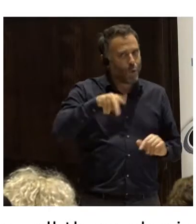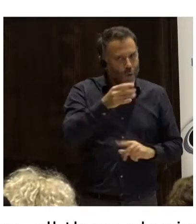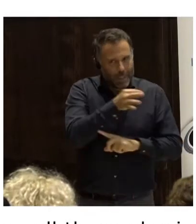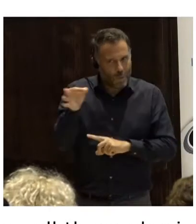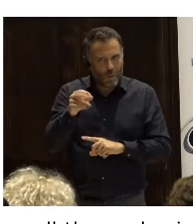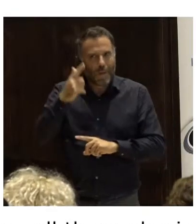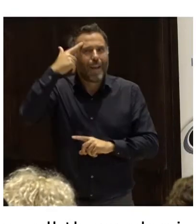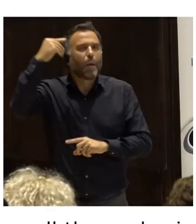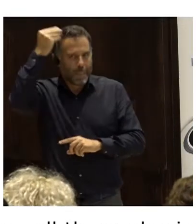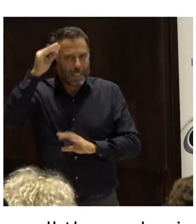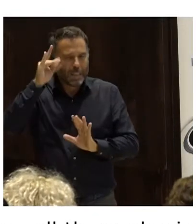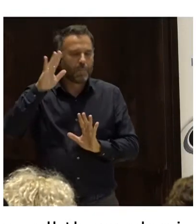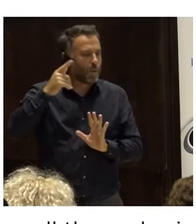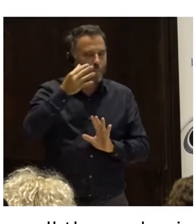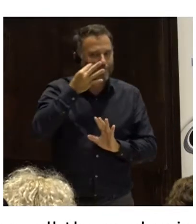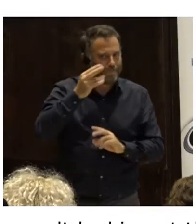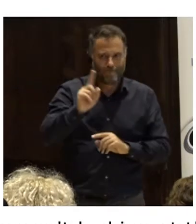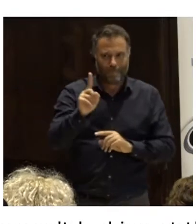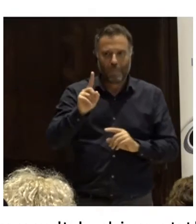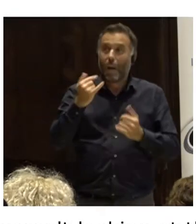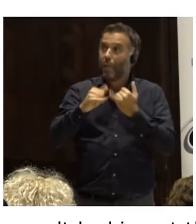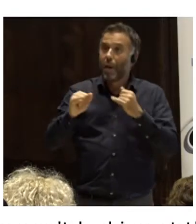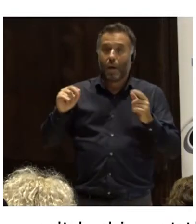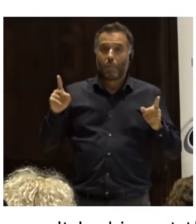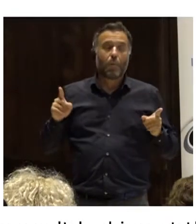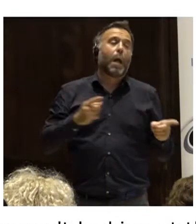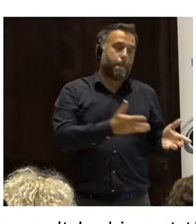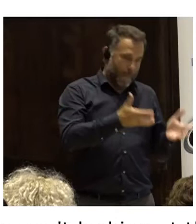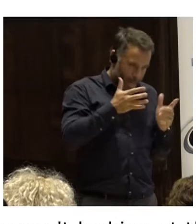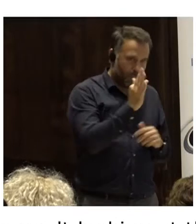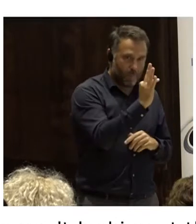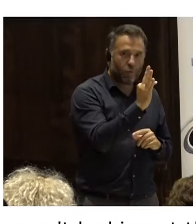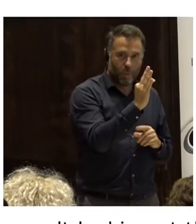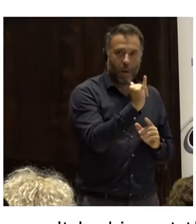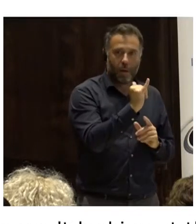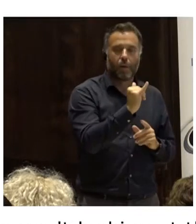out was it still has its benefits, and